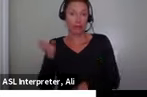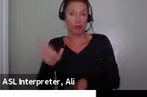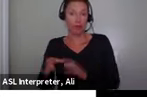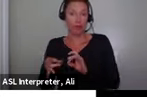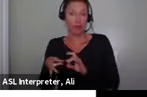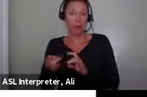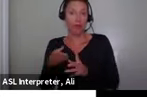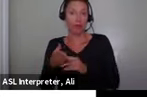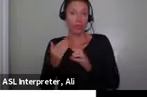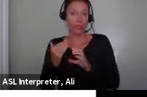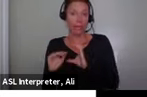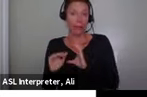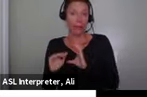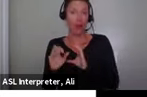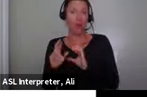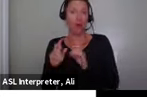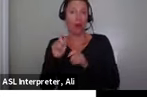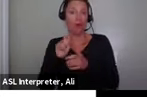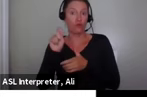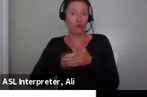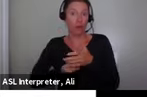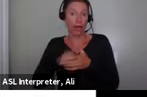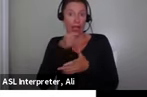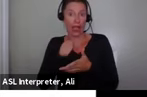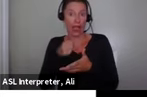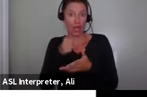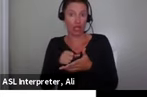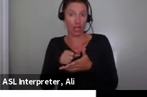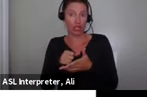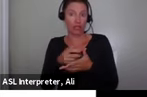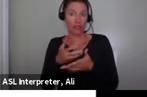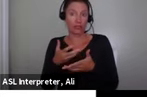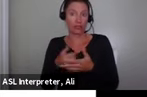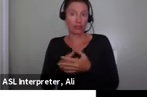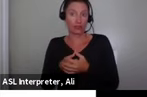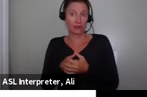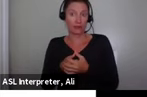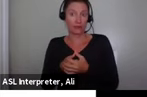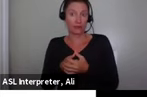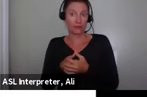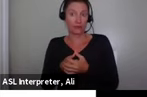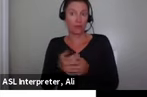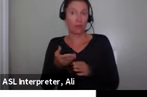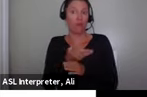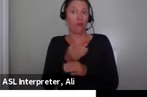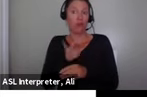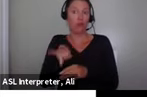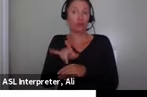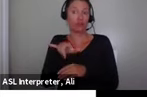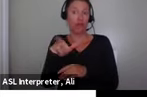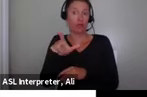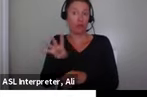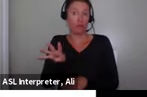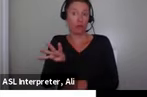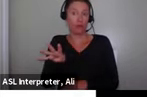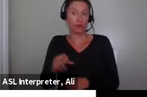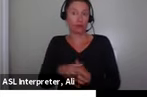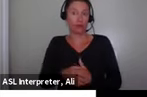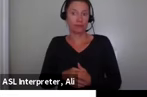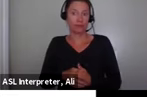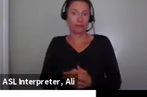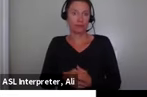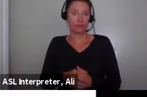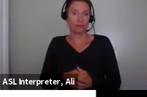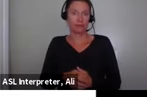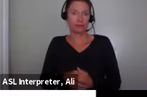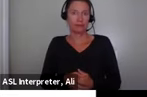through email, or you can write a letter, all before July 24th. All right, let's put that